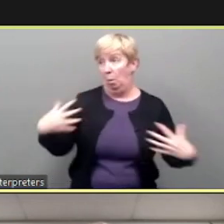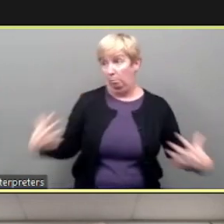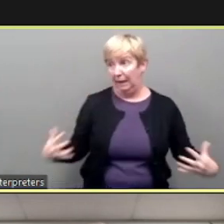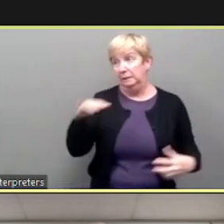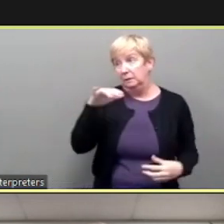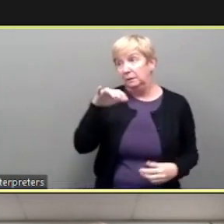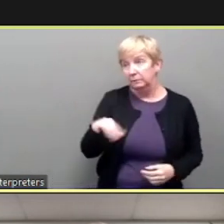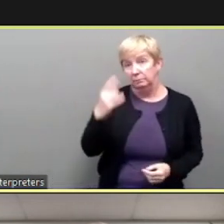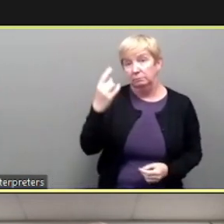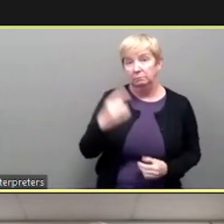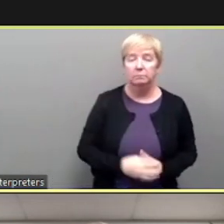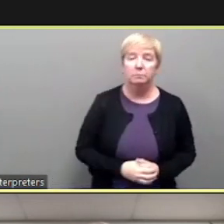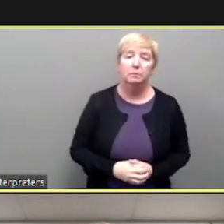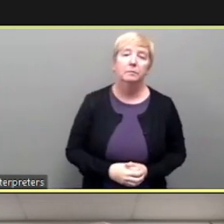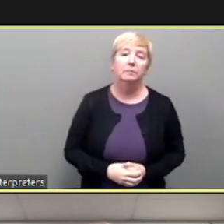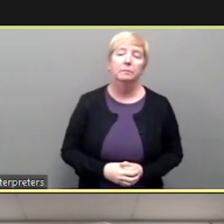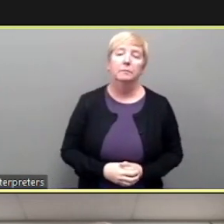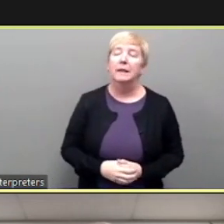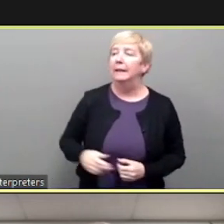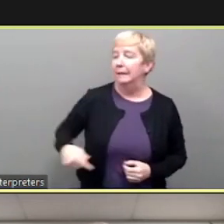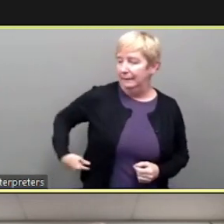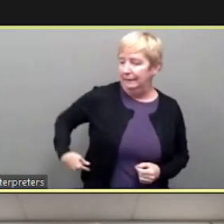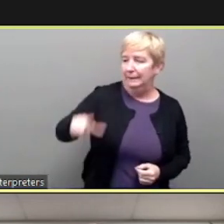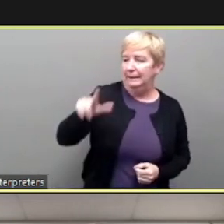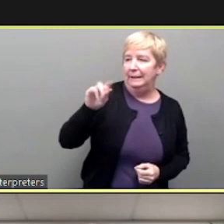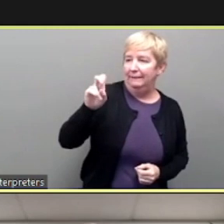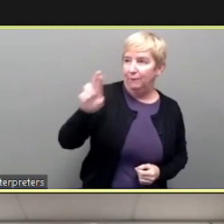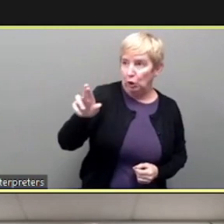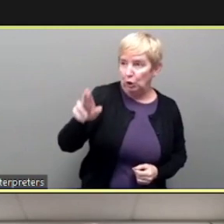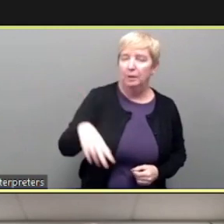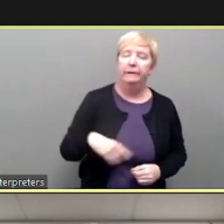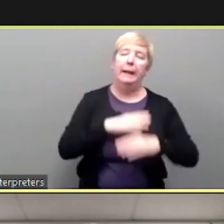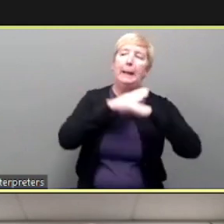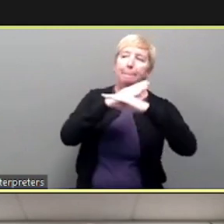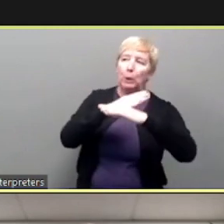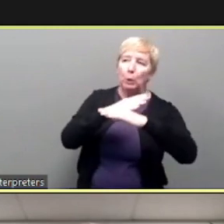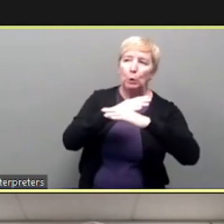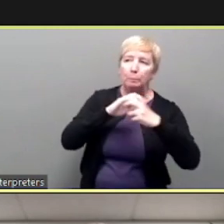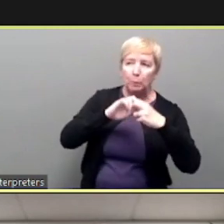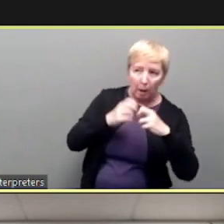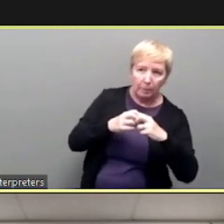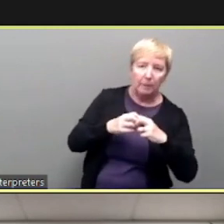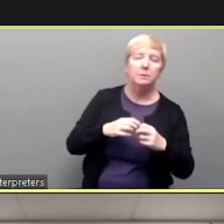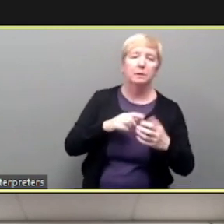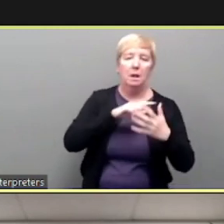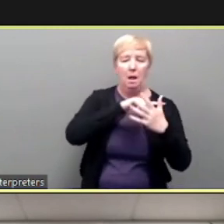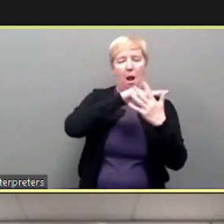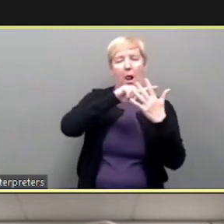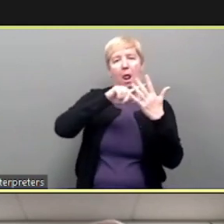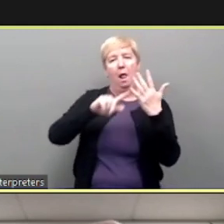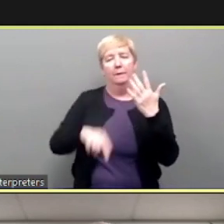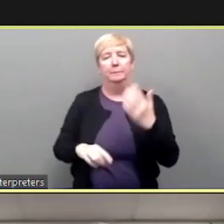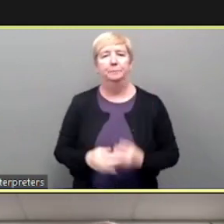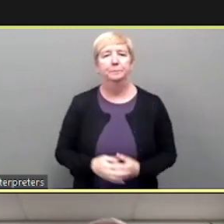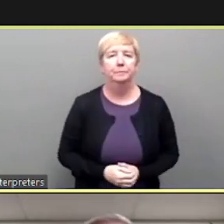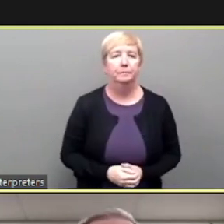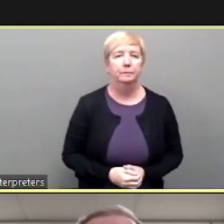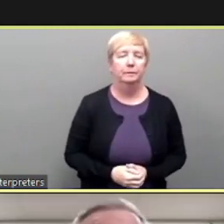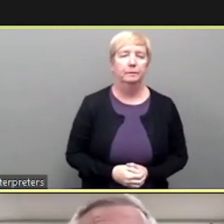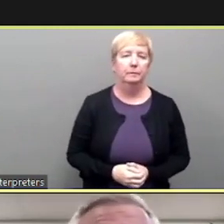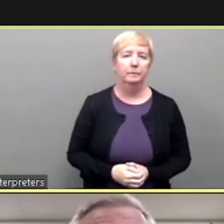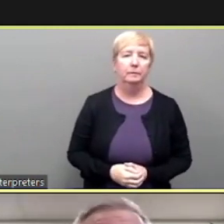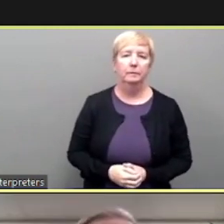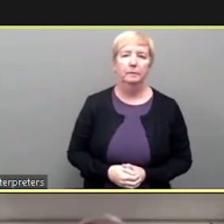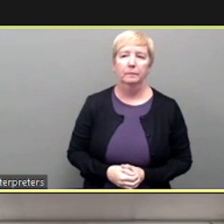factor, chronic liver disease and immunocompromised individuals. So these are the things that doctors, like for